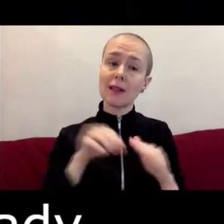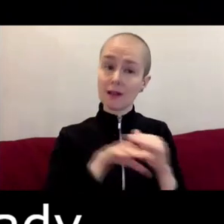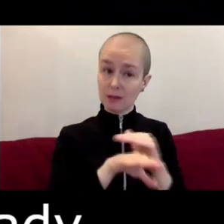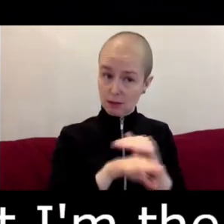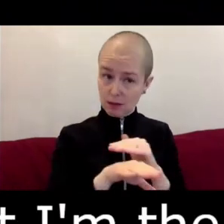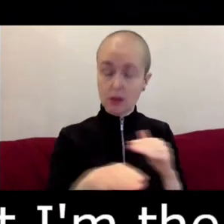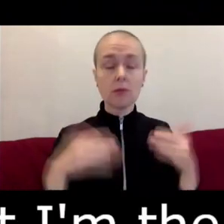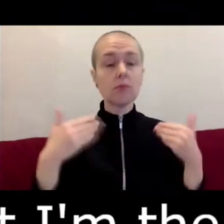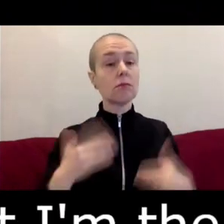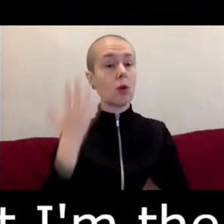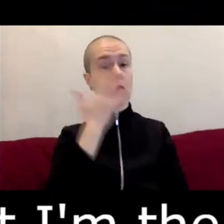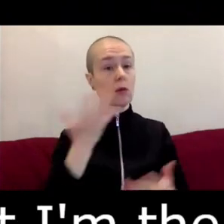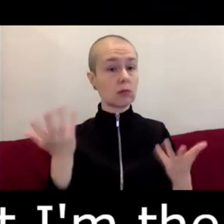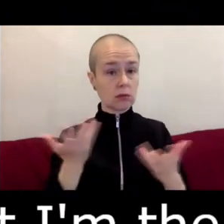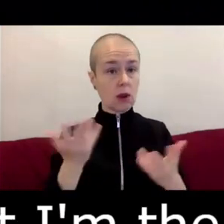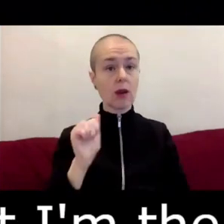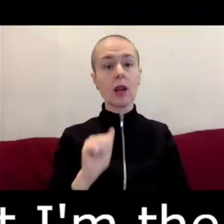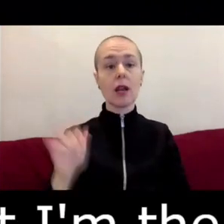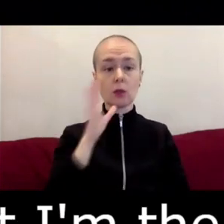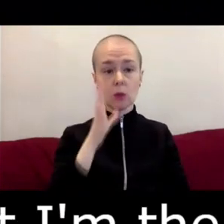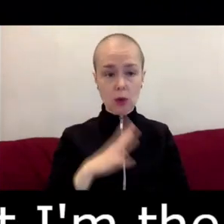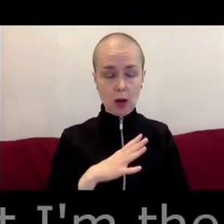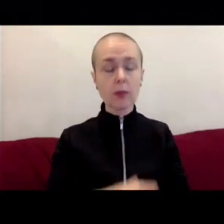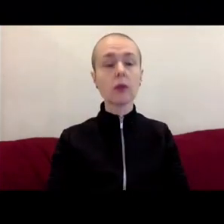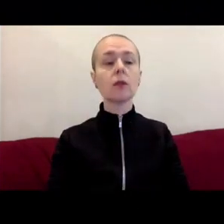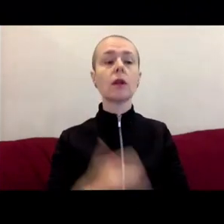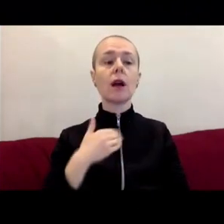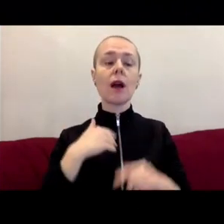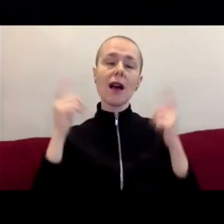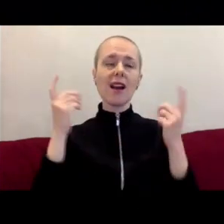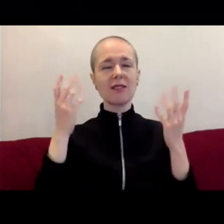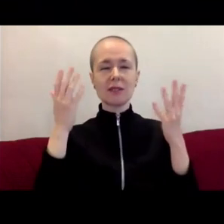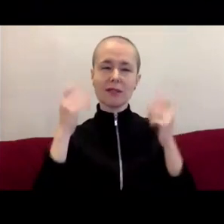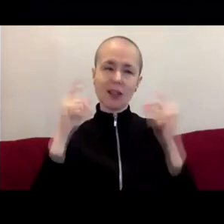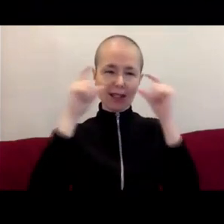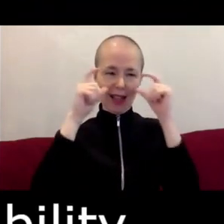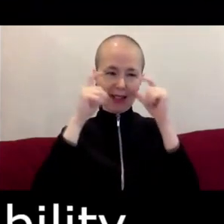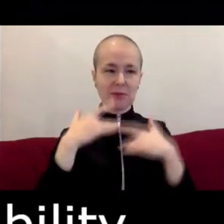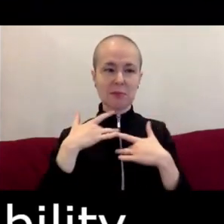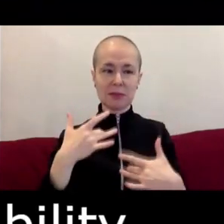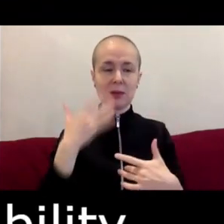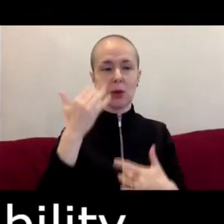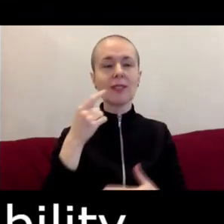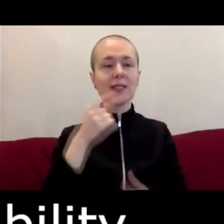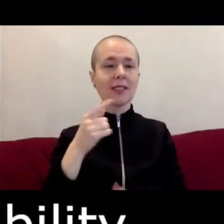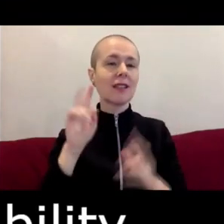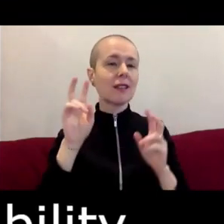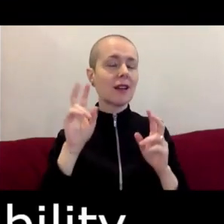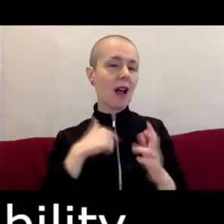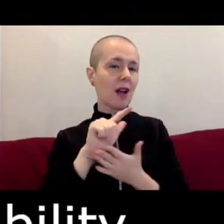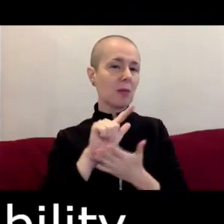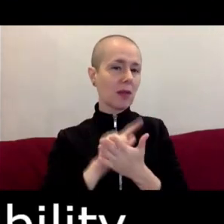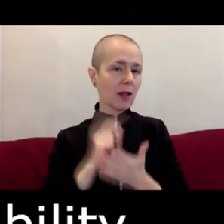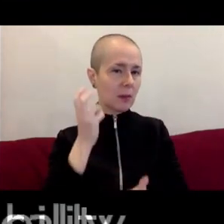an Asian woman with typically wearing sunglasses because I am legally blind.